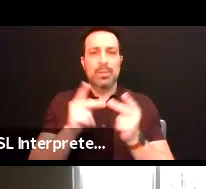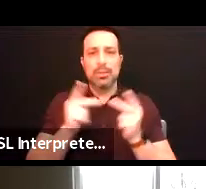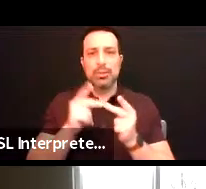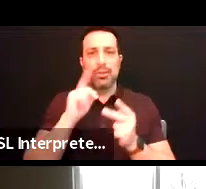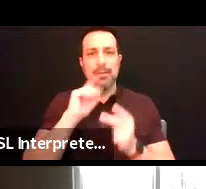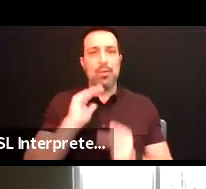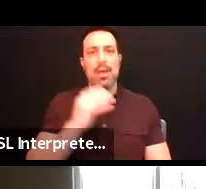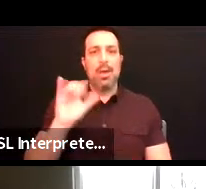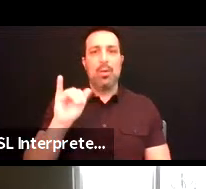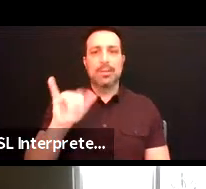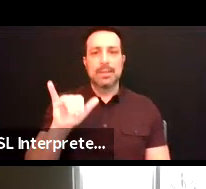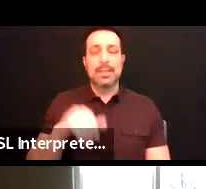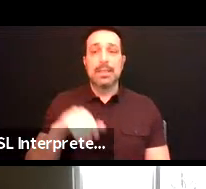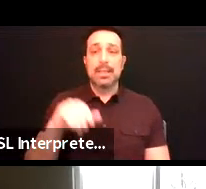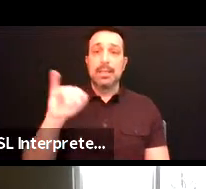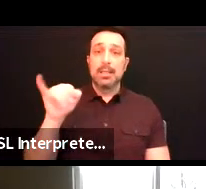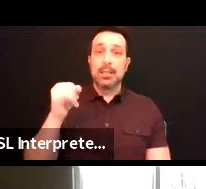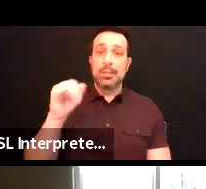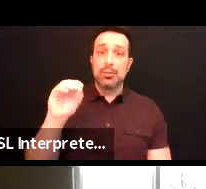our city. Joe.